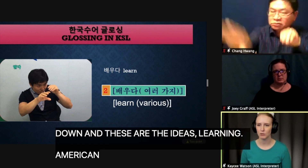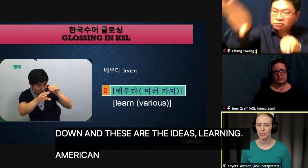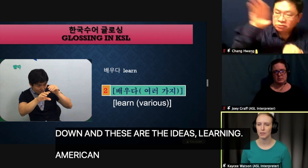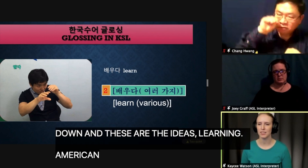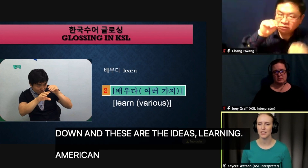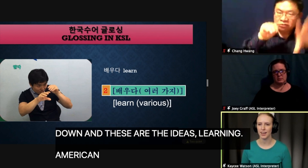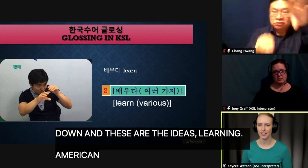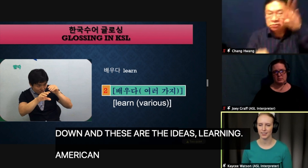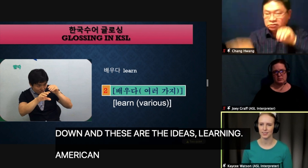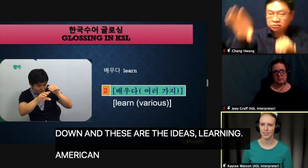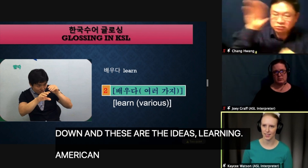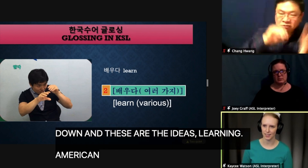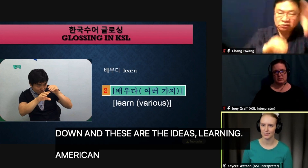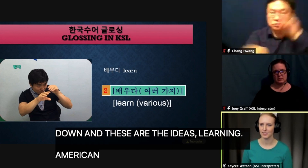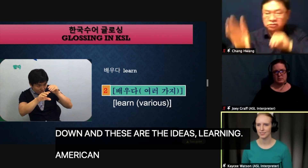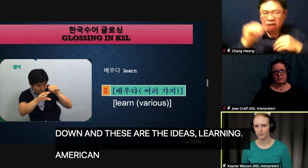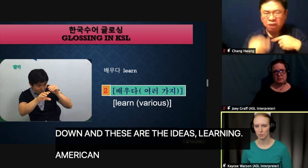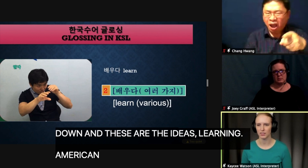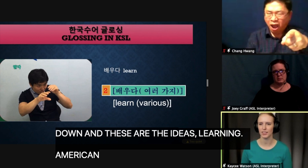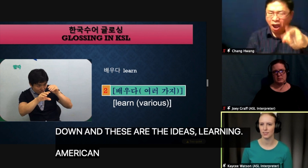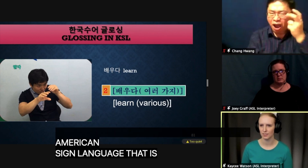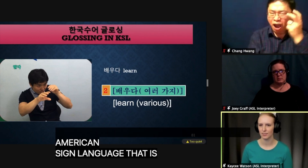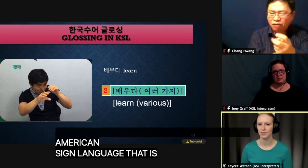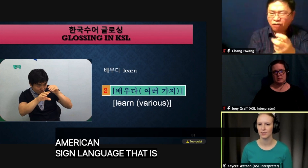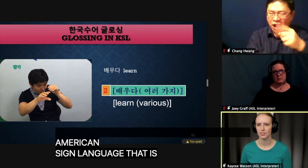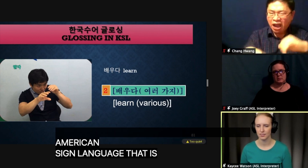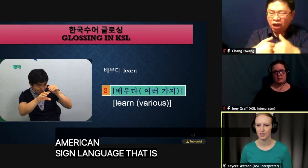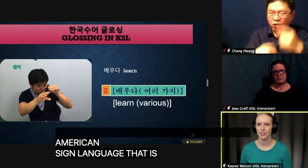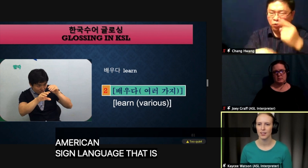Korean Sign Language, it comes into the eye, repeatedly.